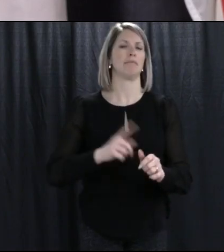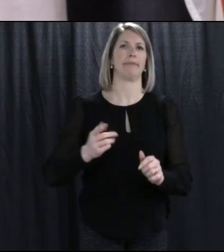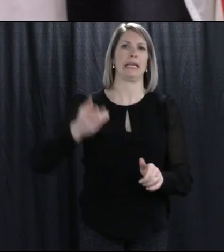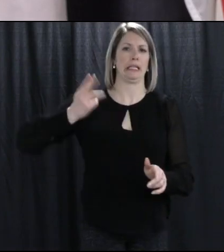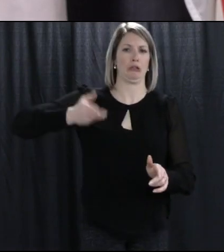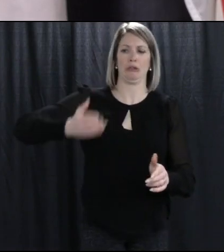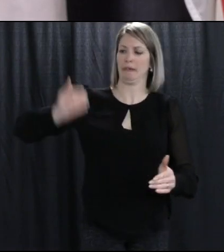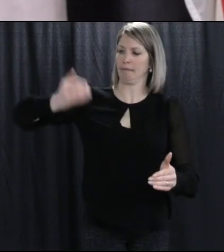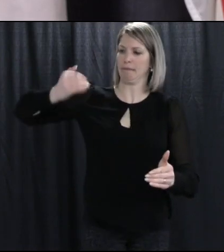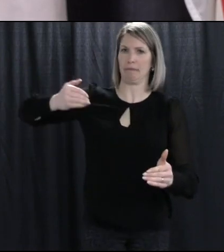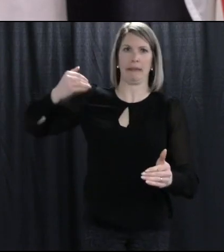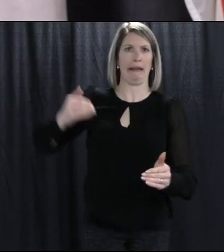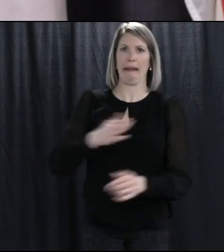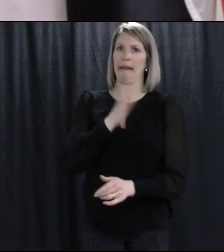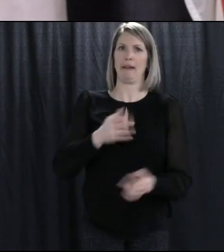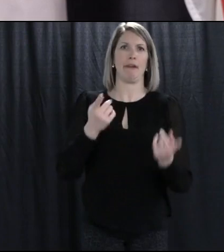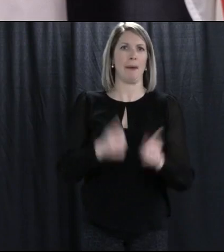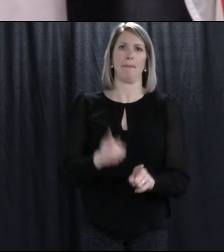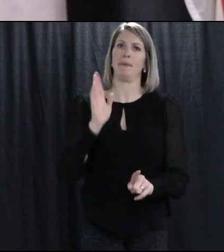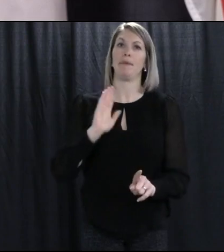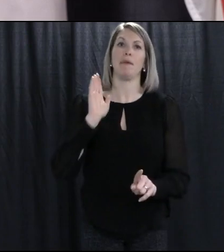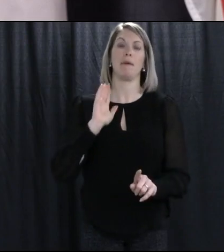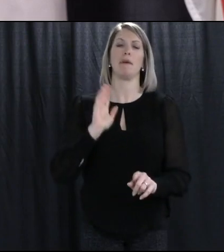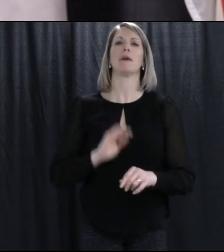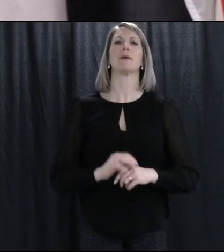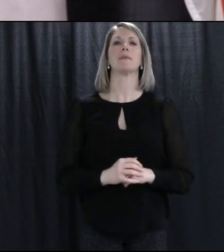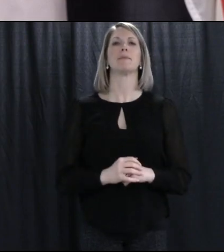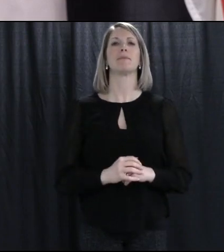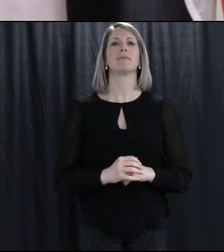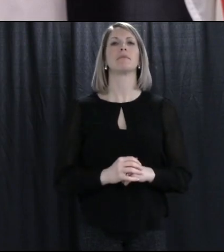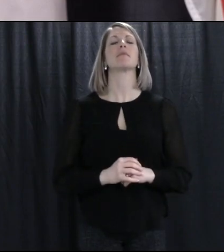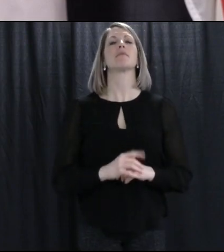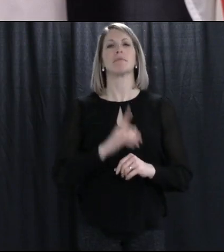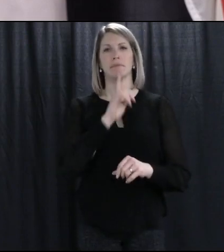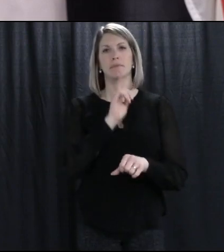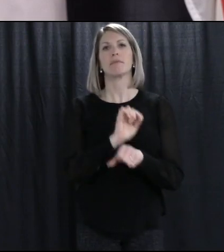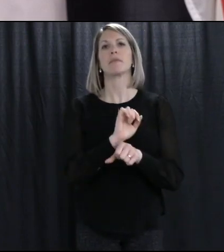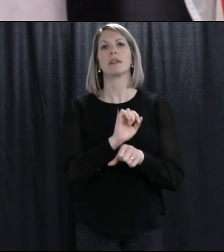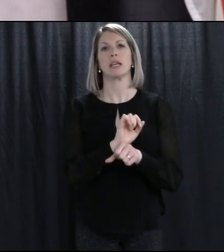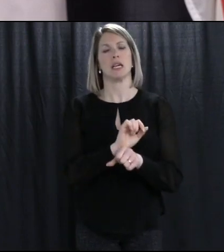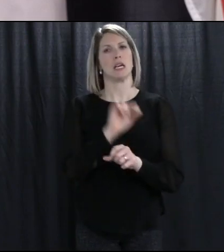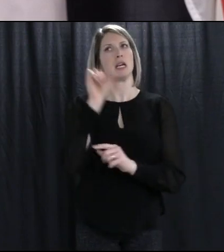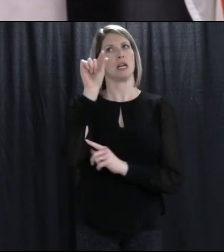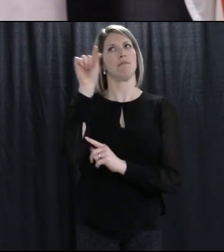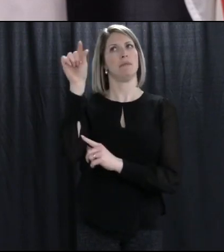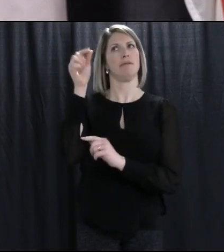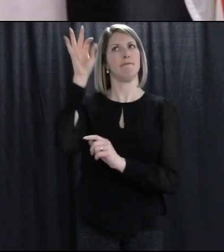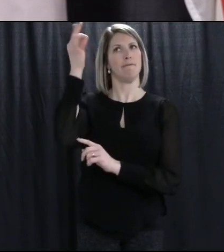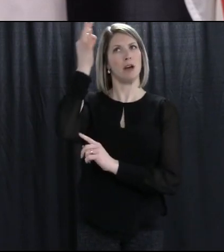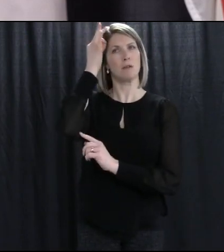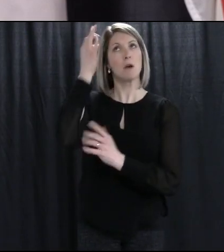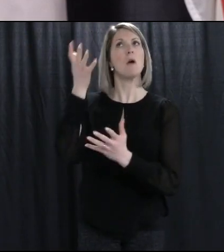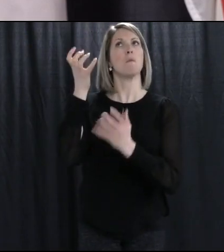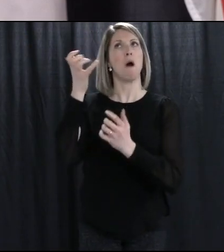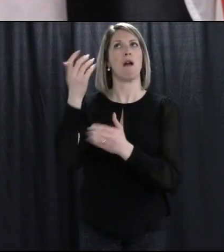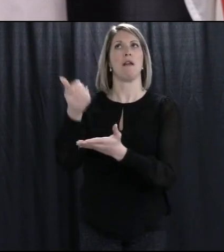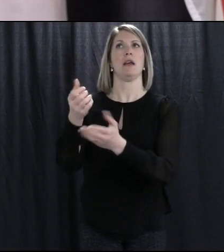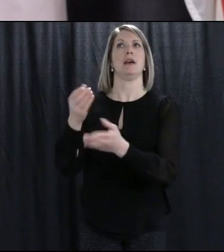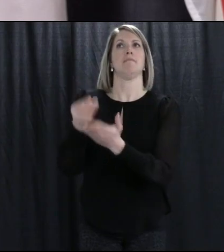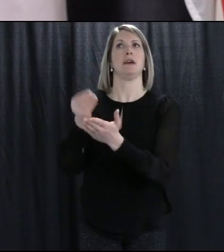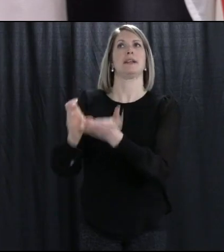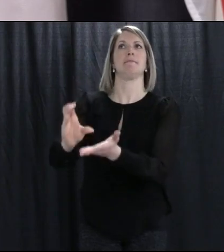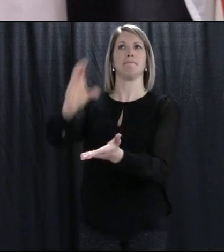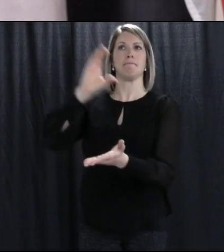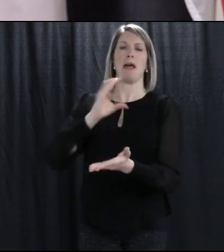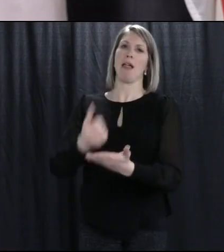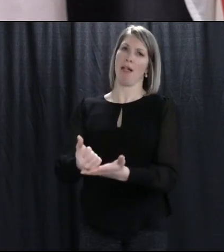projects. My message to the federal government is it's urgent to get this money moving. Additionally, our